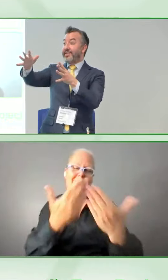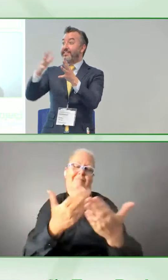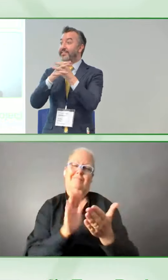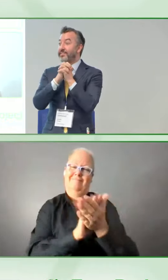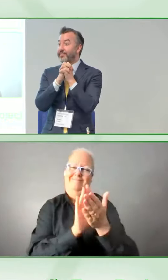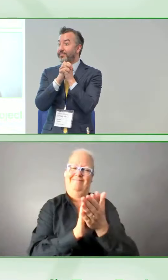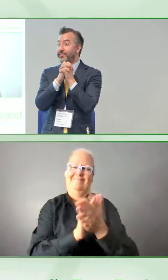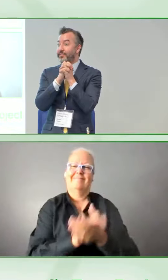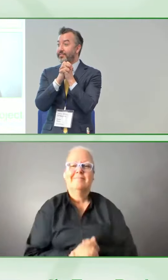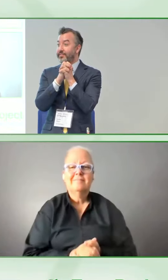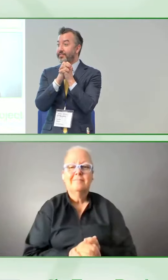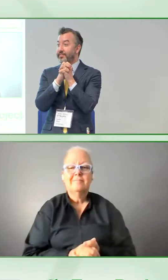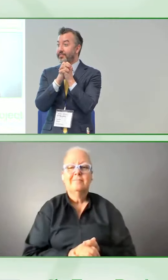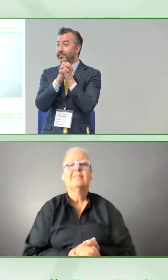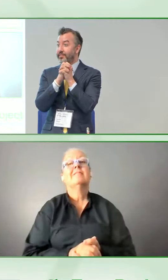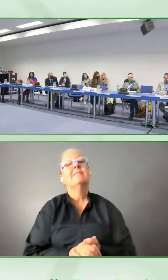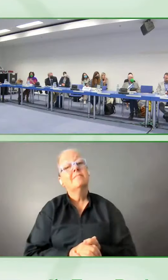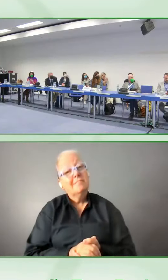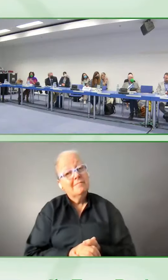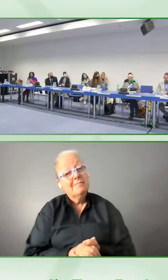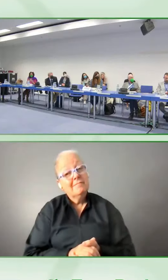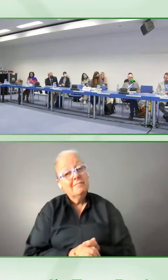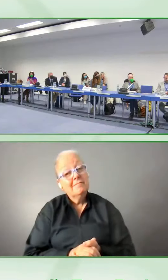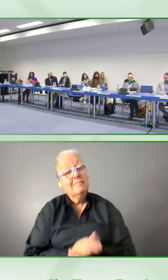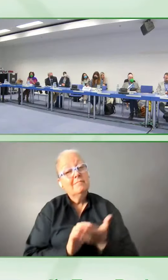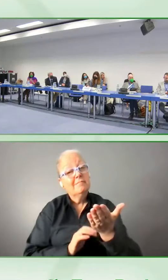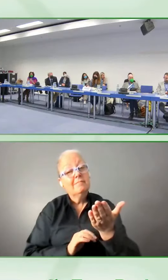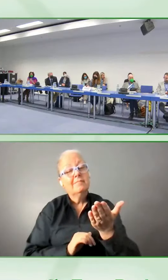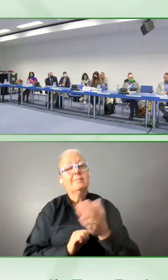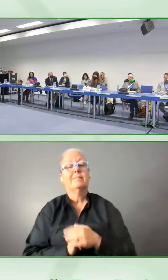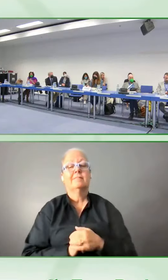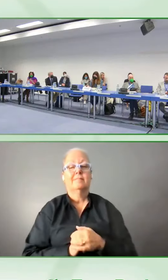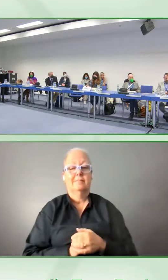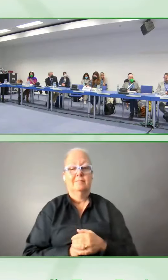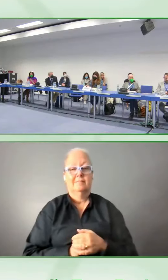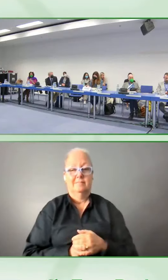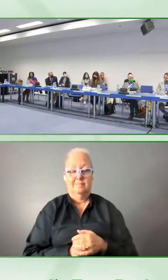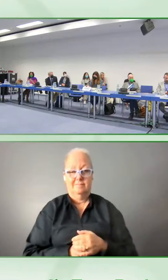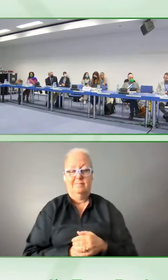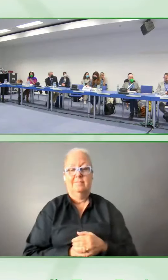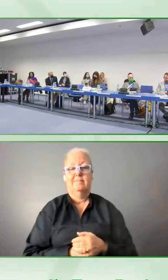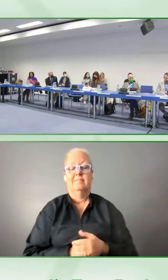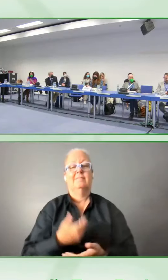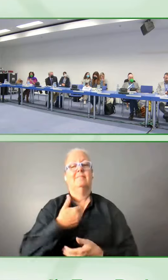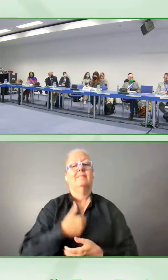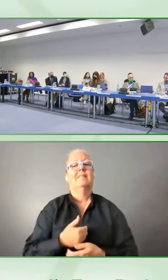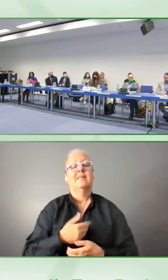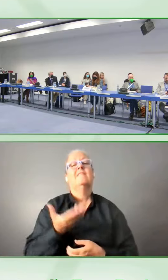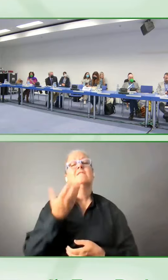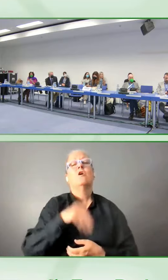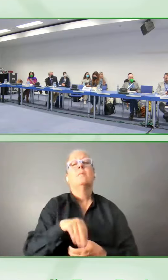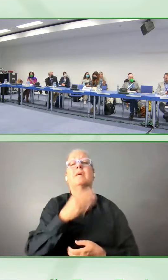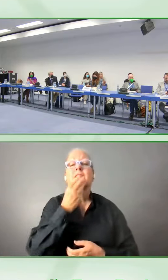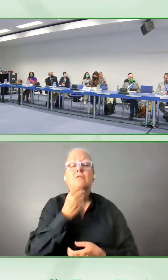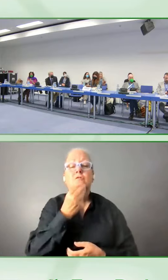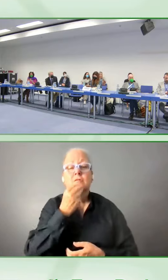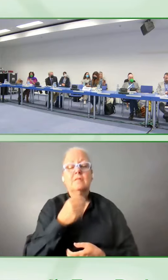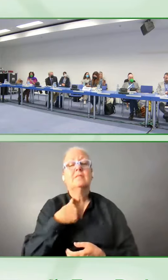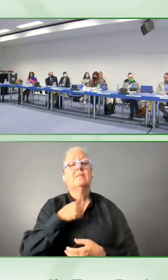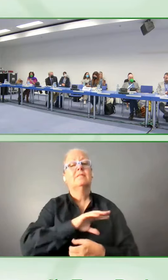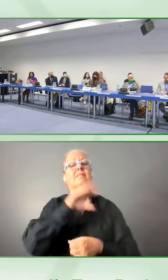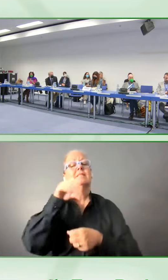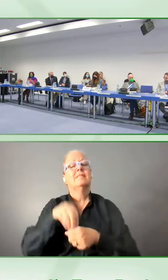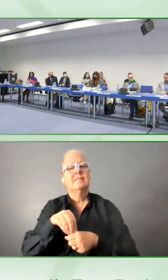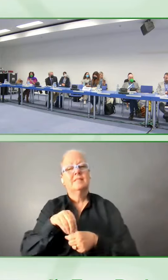Yes, please. Hi, my name is Ilana Mushkin. I'm from Israel, and I'm part of the founding team of